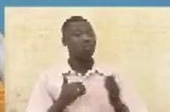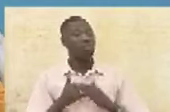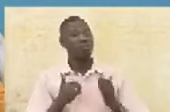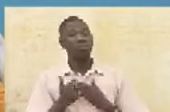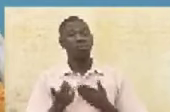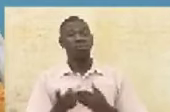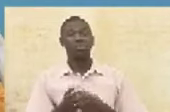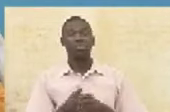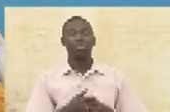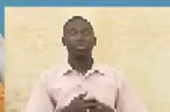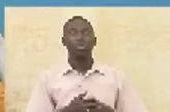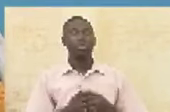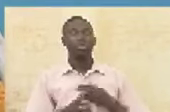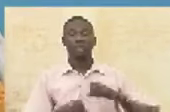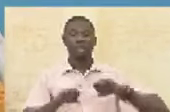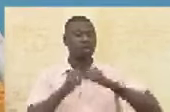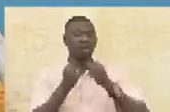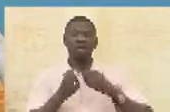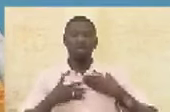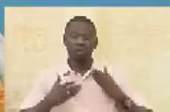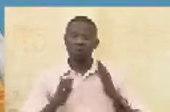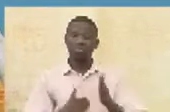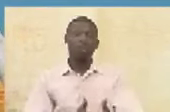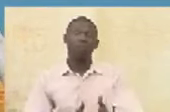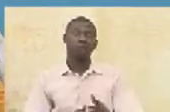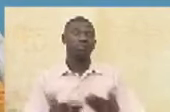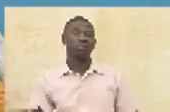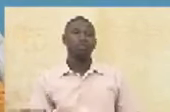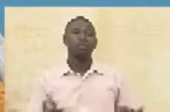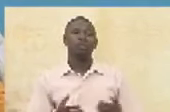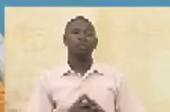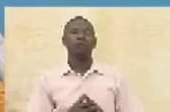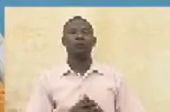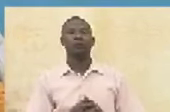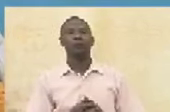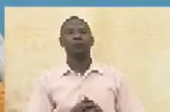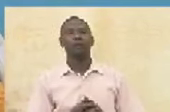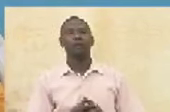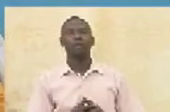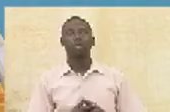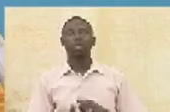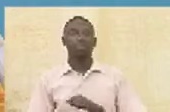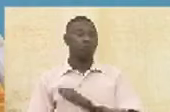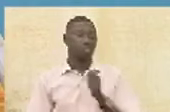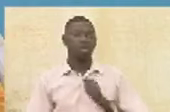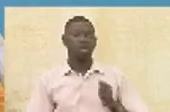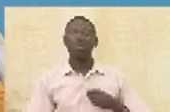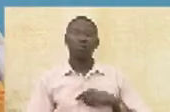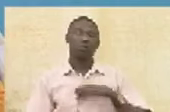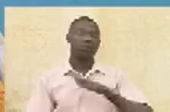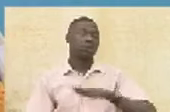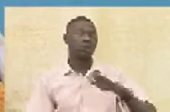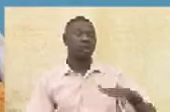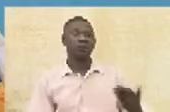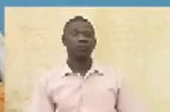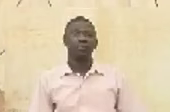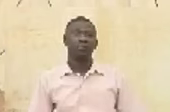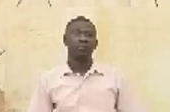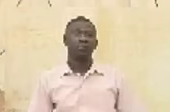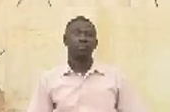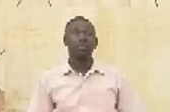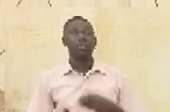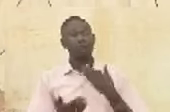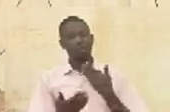They destroyed all, they violated all our rights. We and the children.